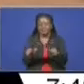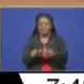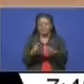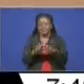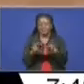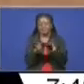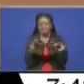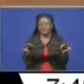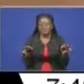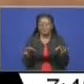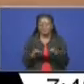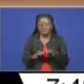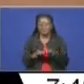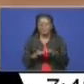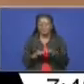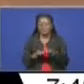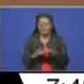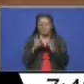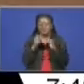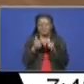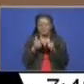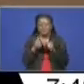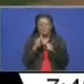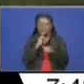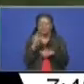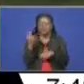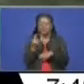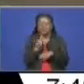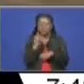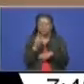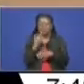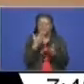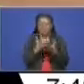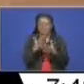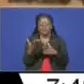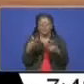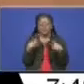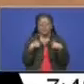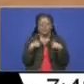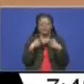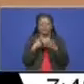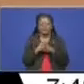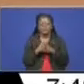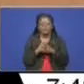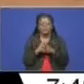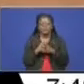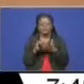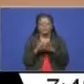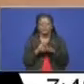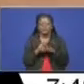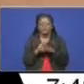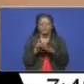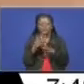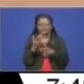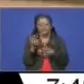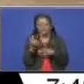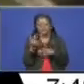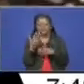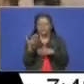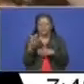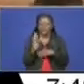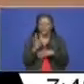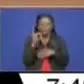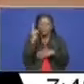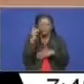field. No doubt, speed is always a good thing to have. So those are just a couple of the things that we're